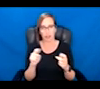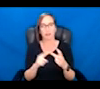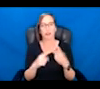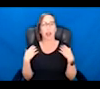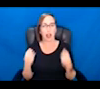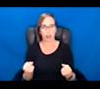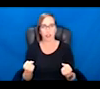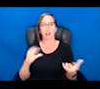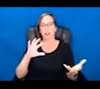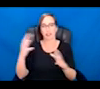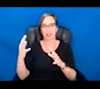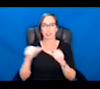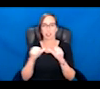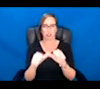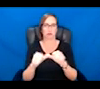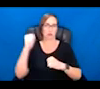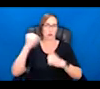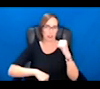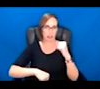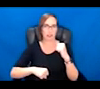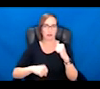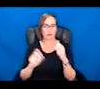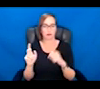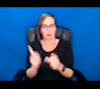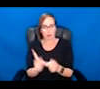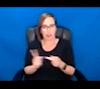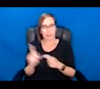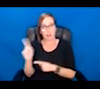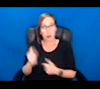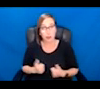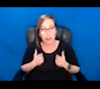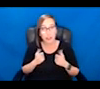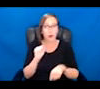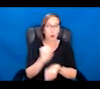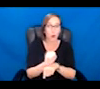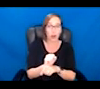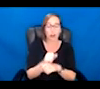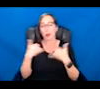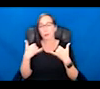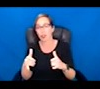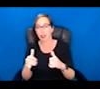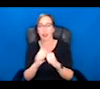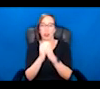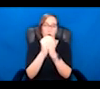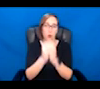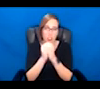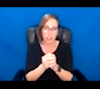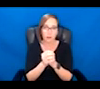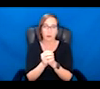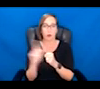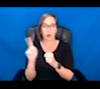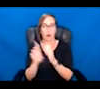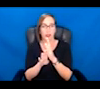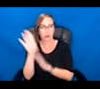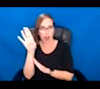disaster resilient places to where we live, work, play, worship, and thrive. And so